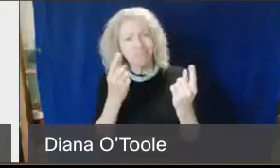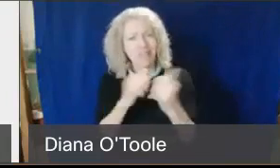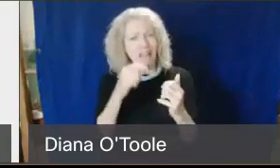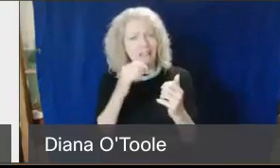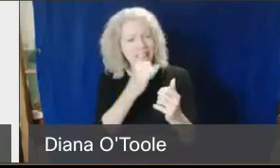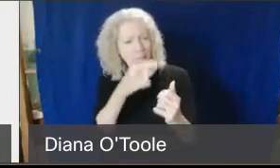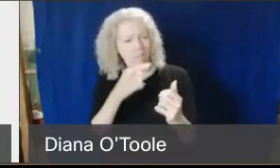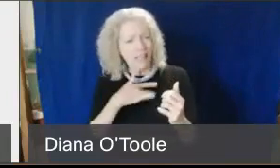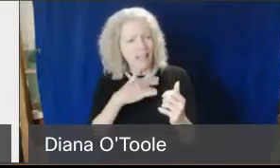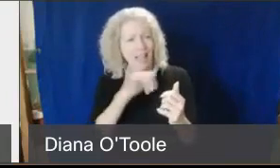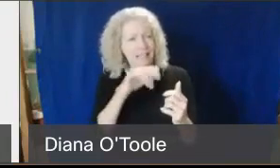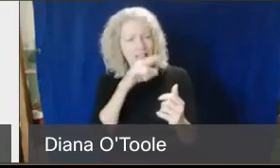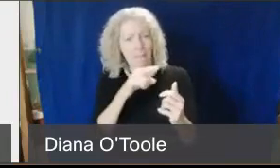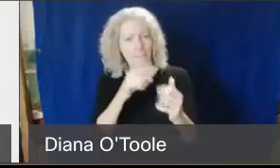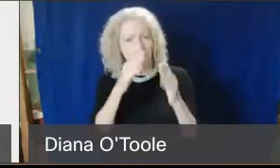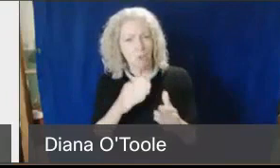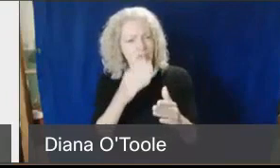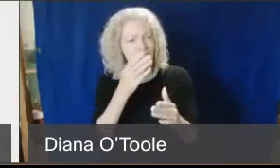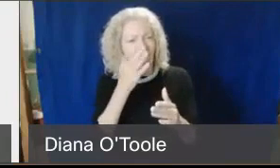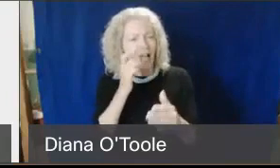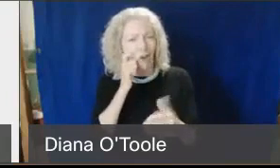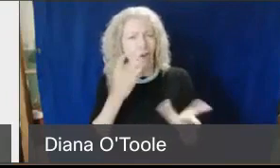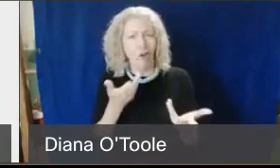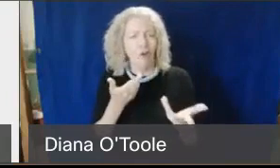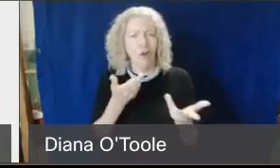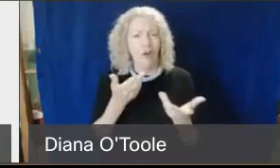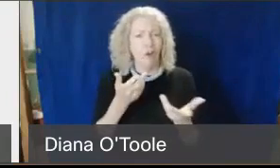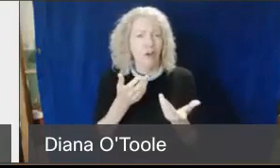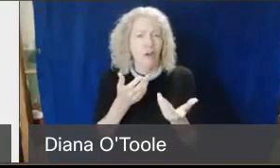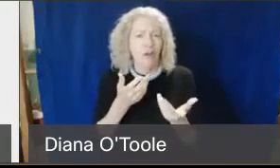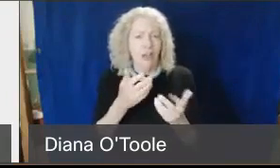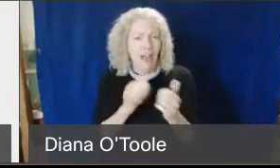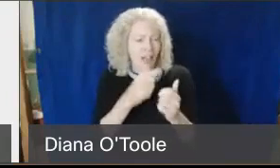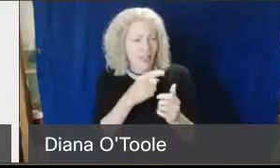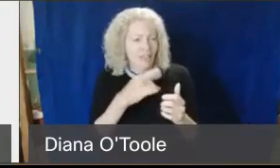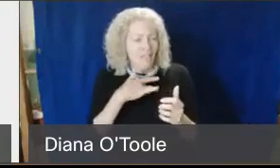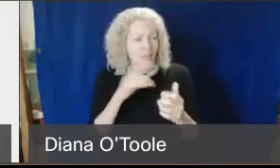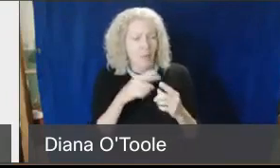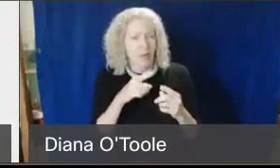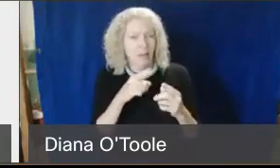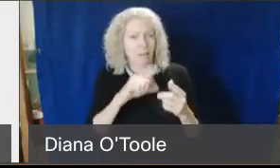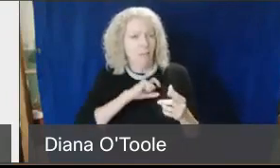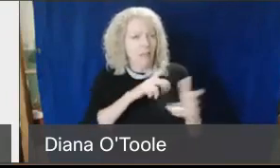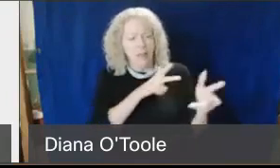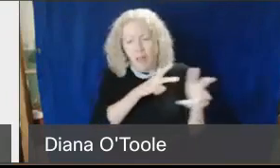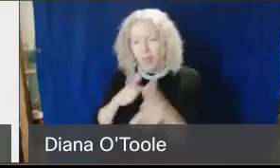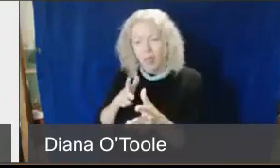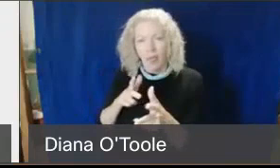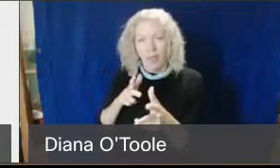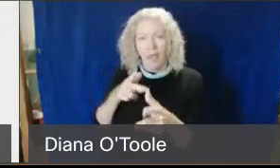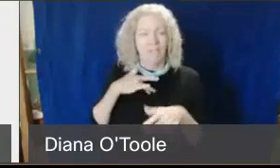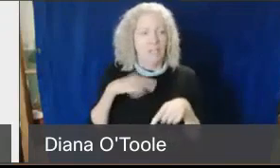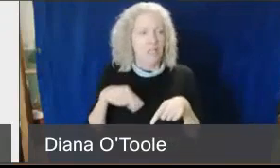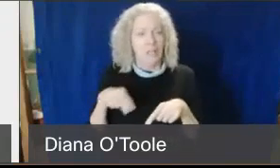night traffic stop and feeling a sense of fear and trepidation about what's going to happen. So this